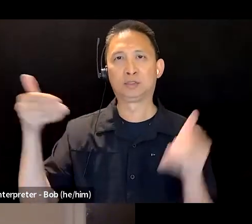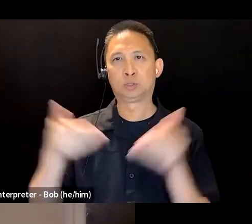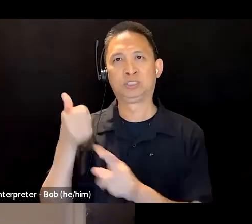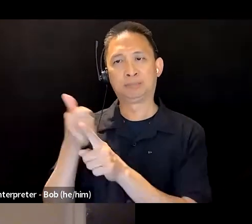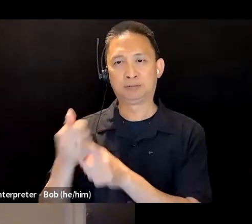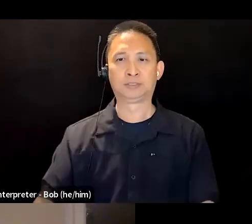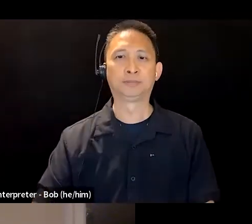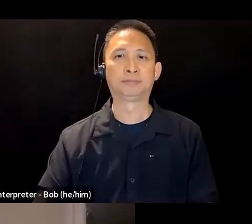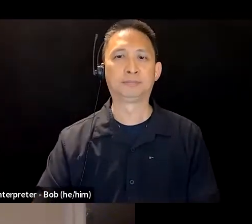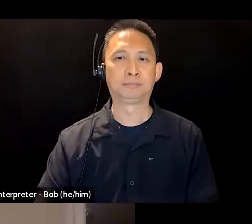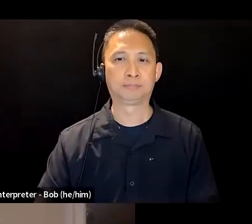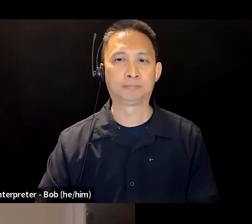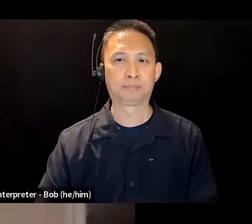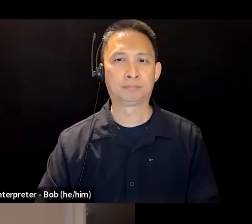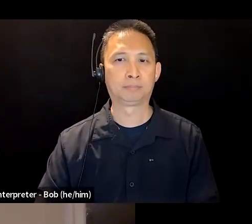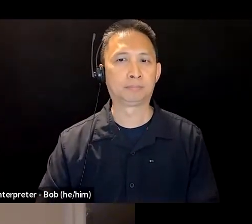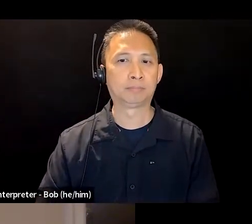themselves.